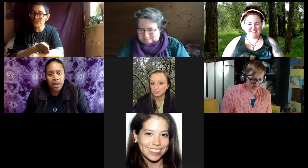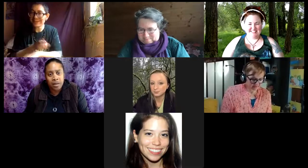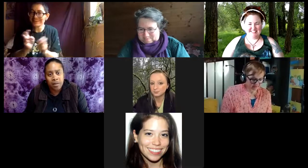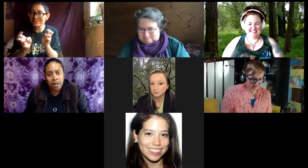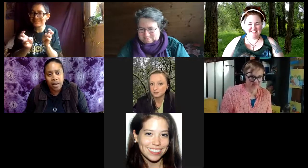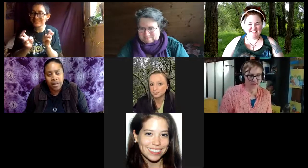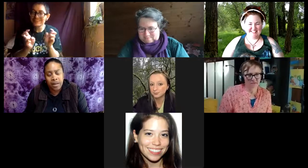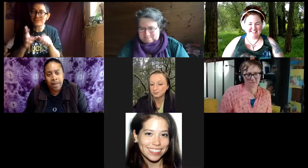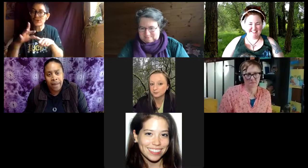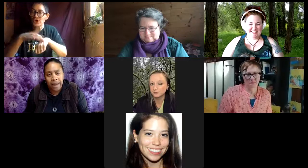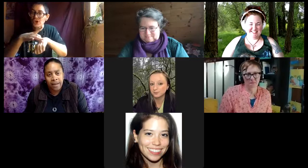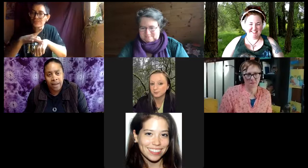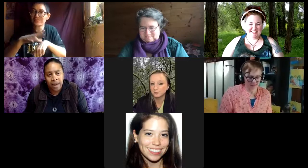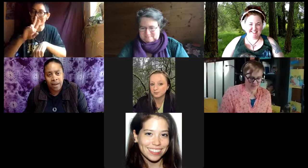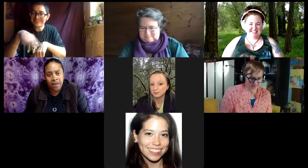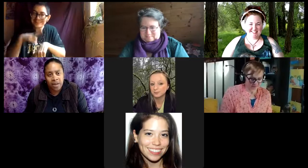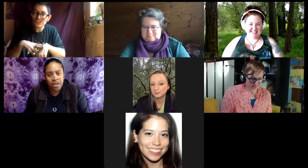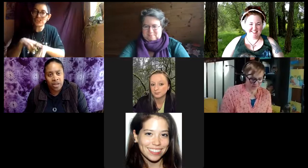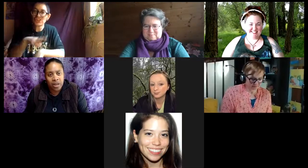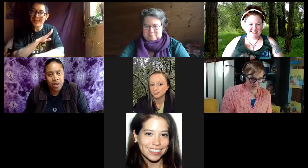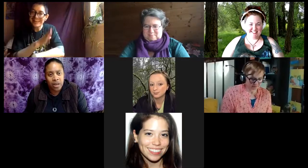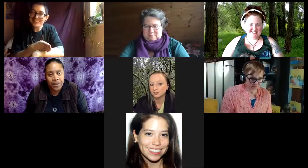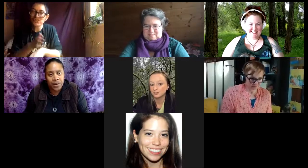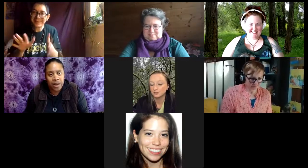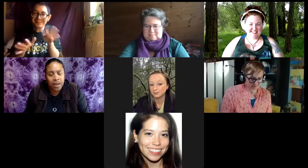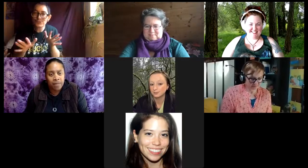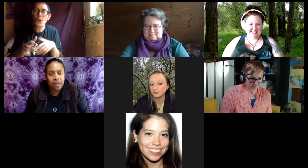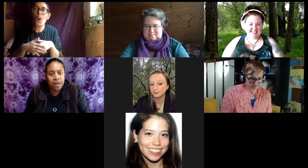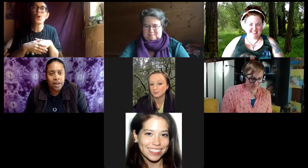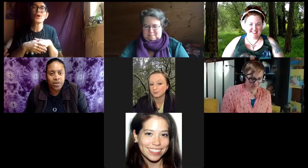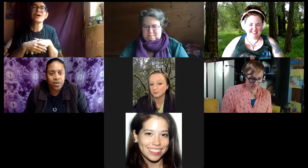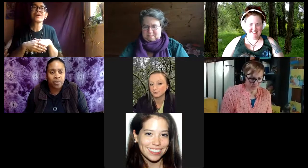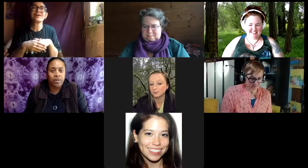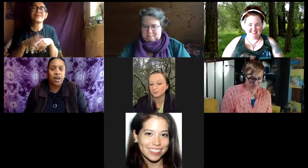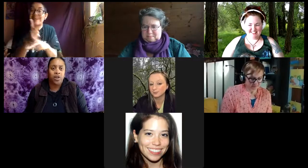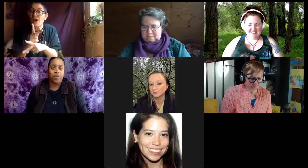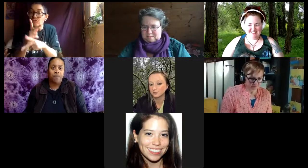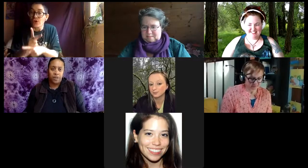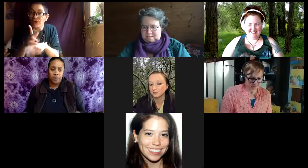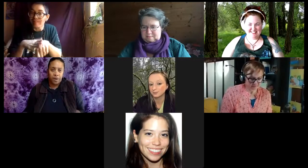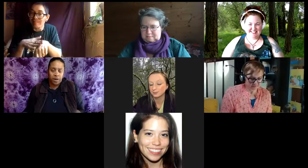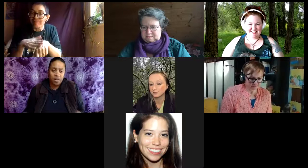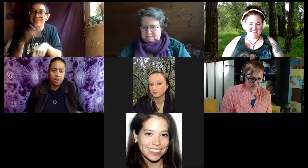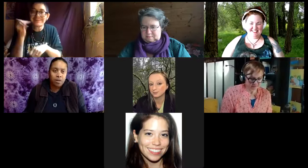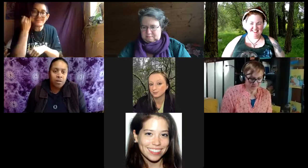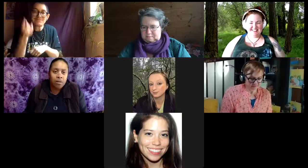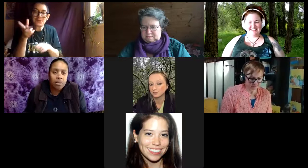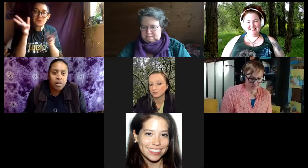And he's got a pan kind of an energy, and so a nature earth